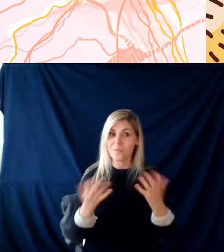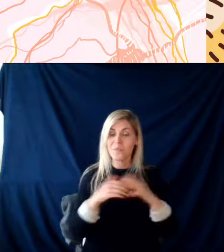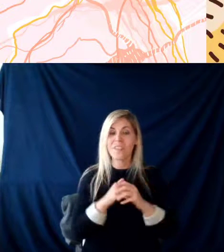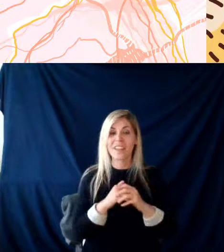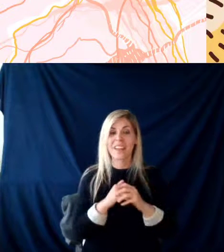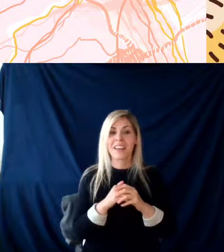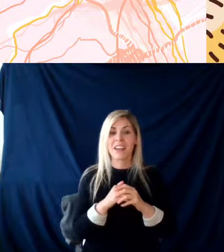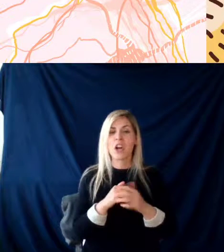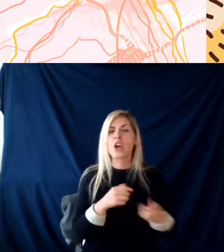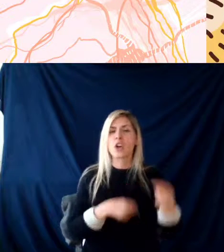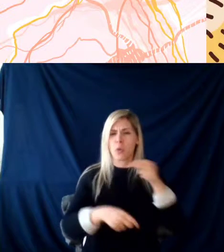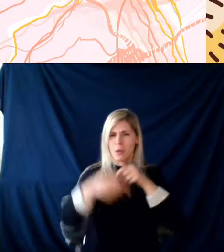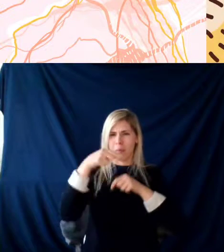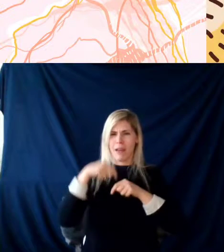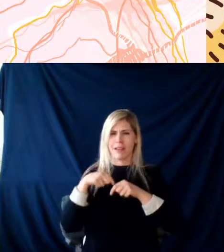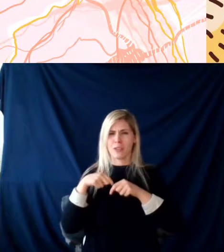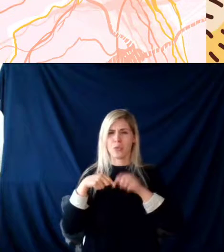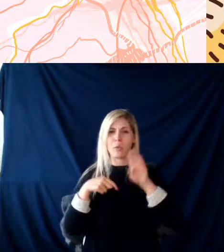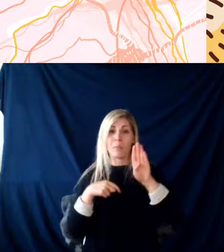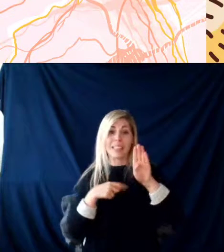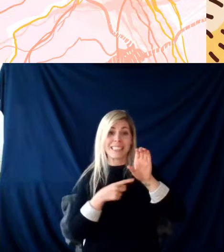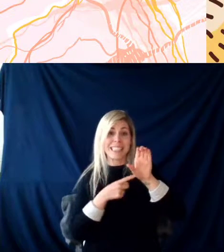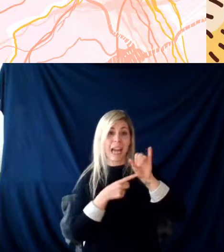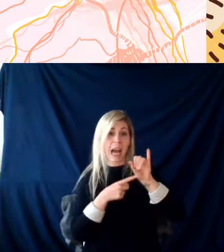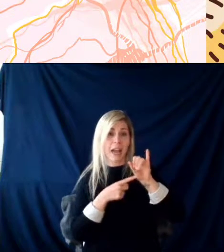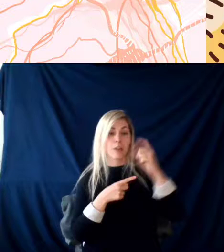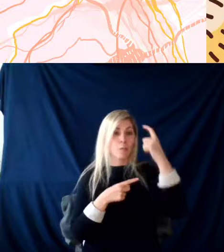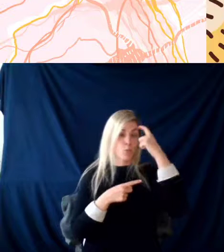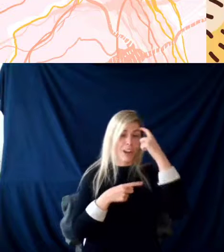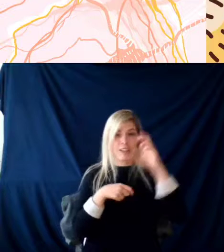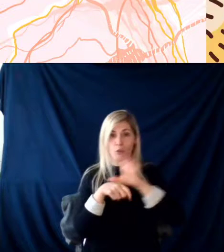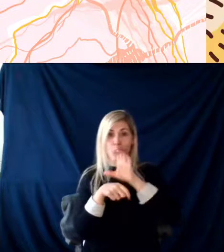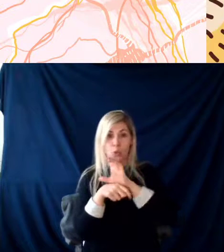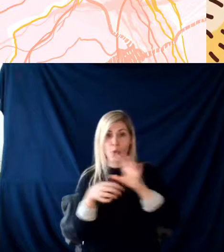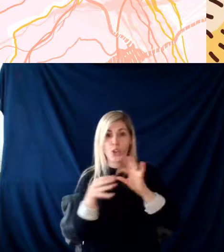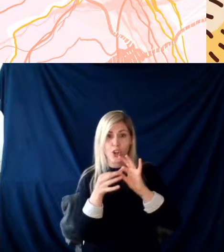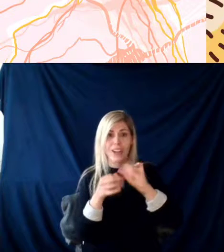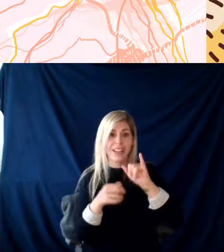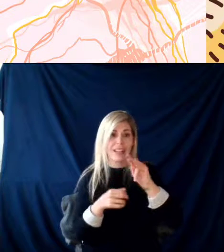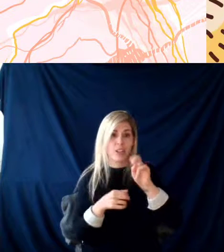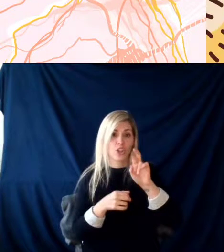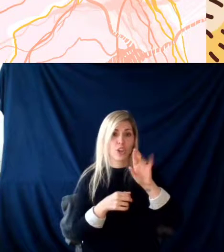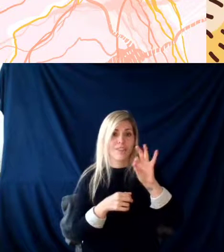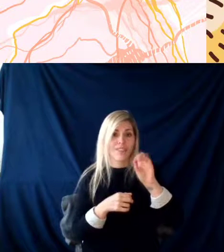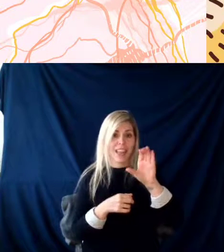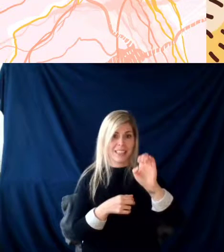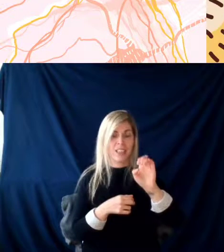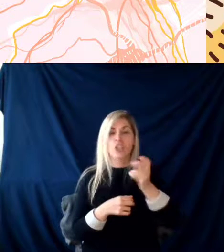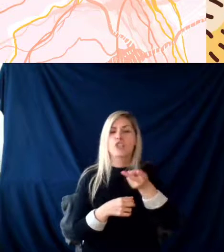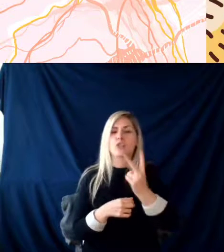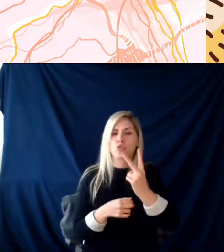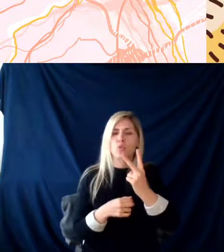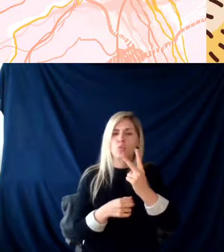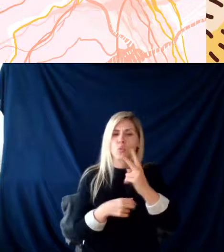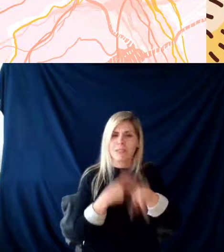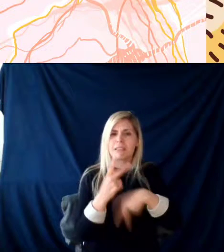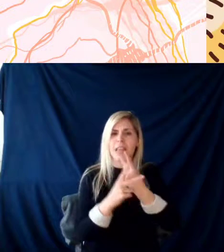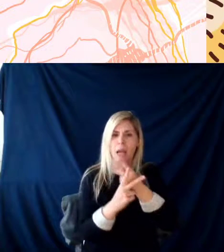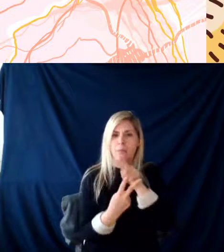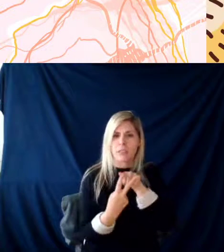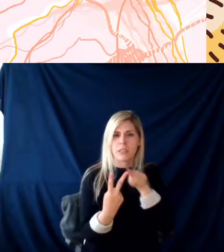So, kind of jumping back to BCIs, brain-computer interfaces, there are two main types